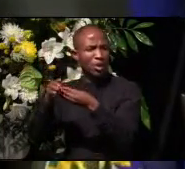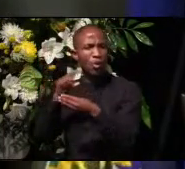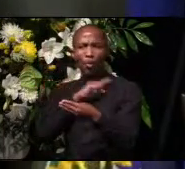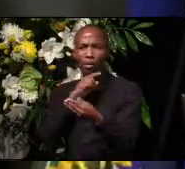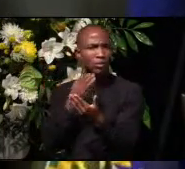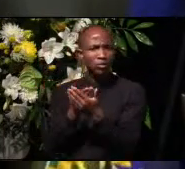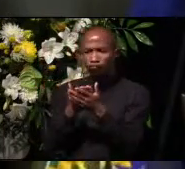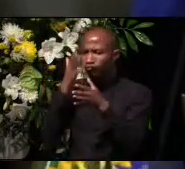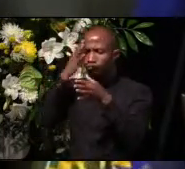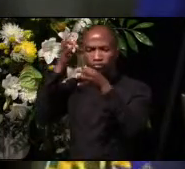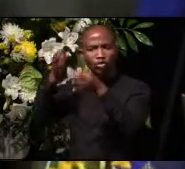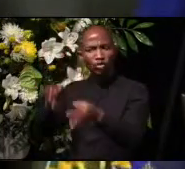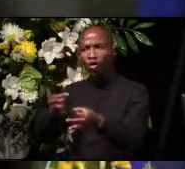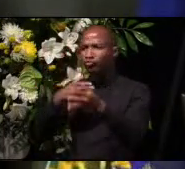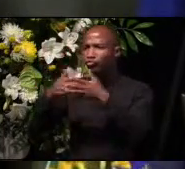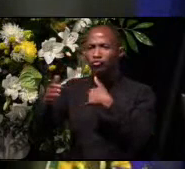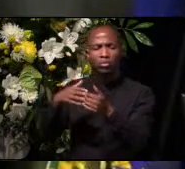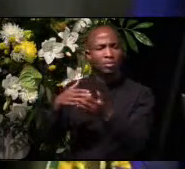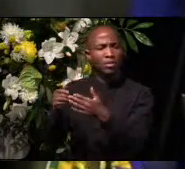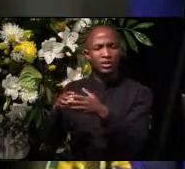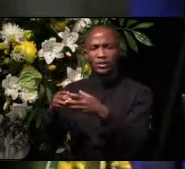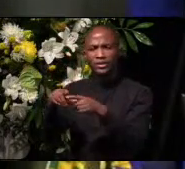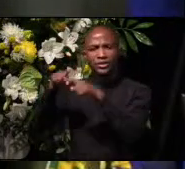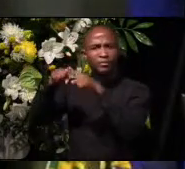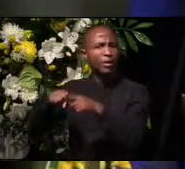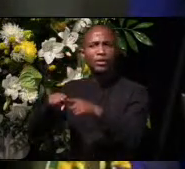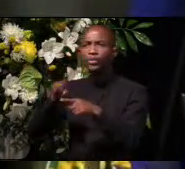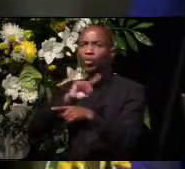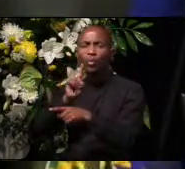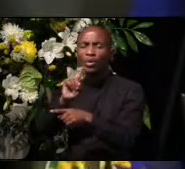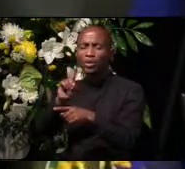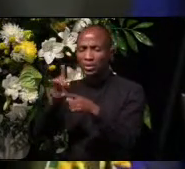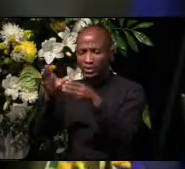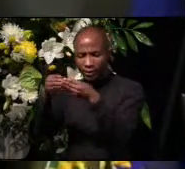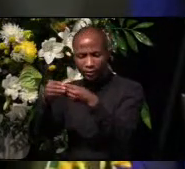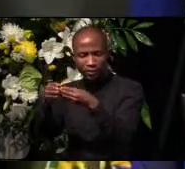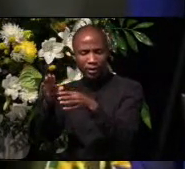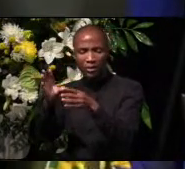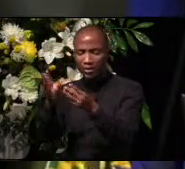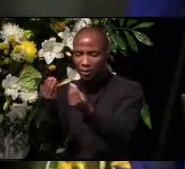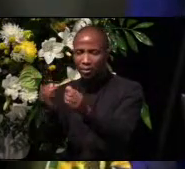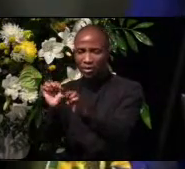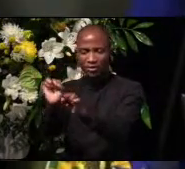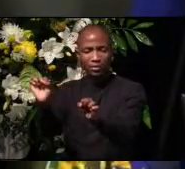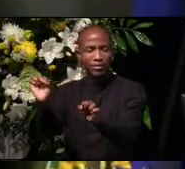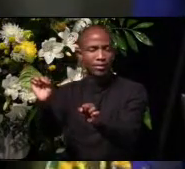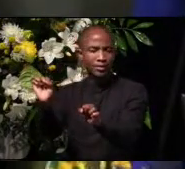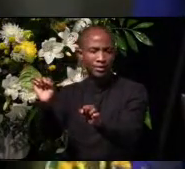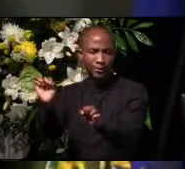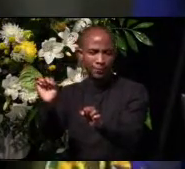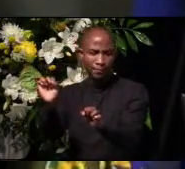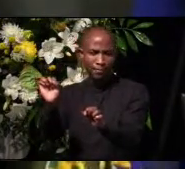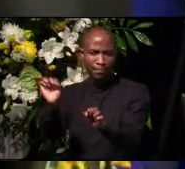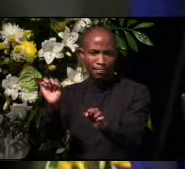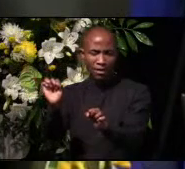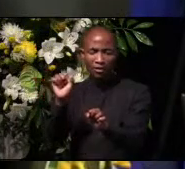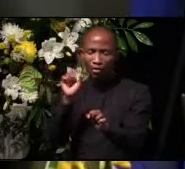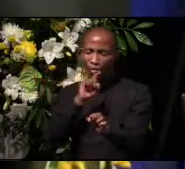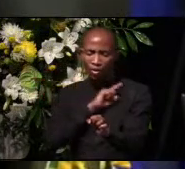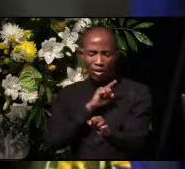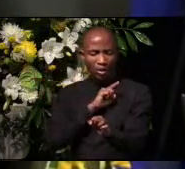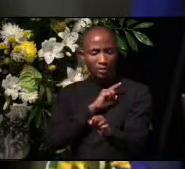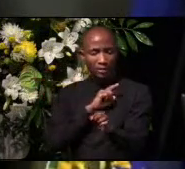in control of the executive and they won't Rock the Boat if we can use that expression for the executive